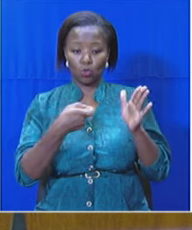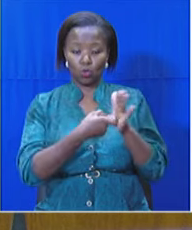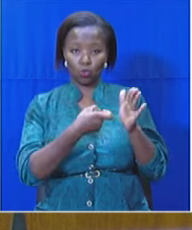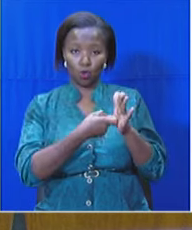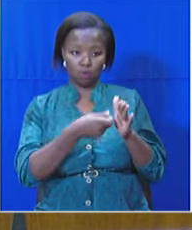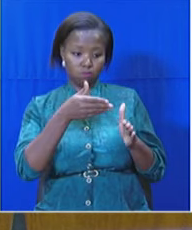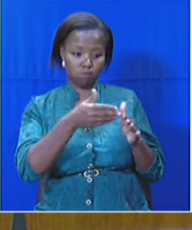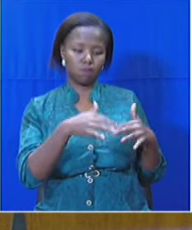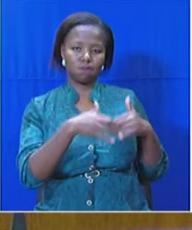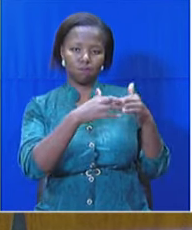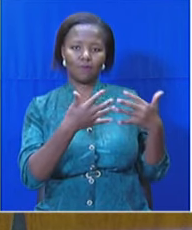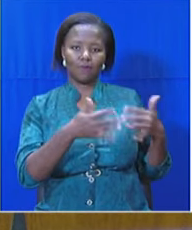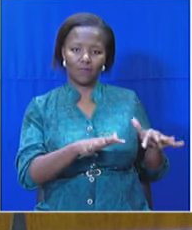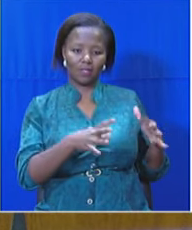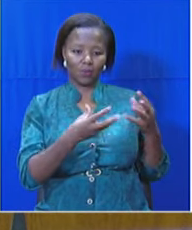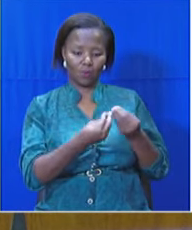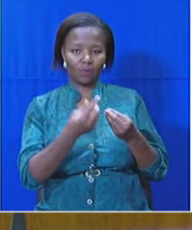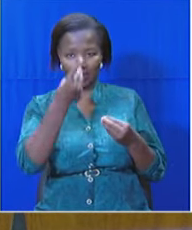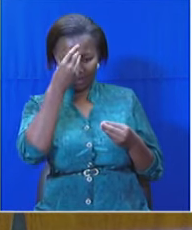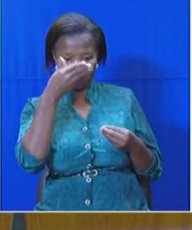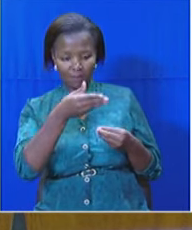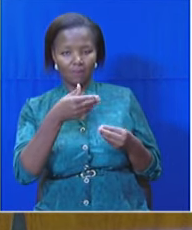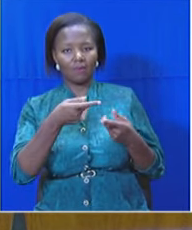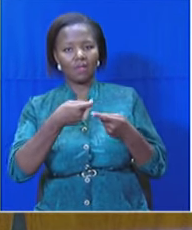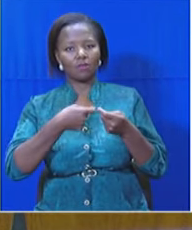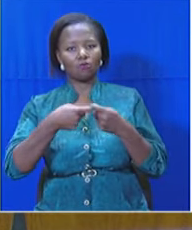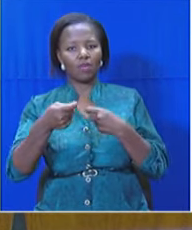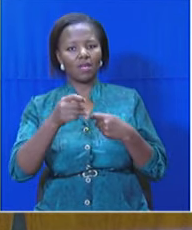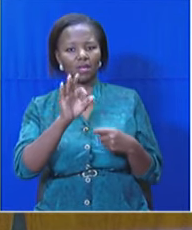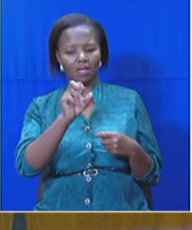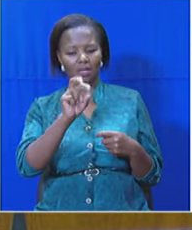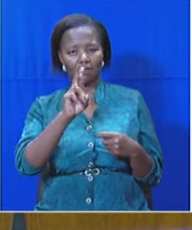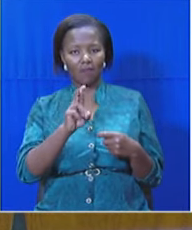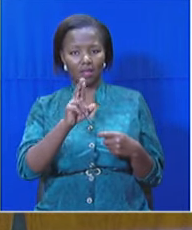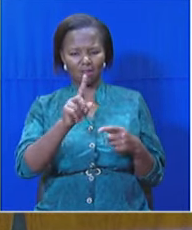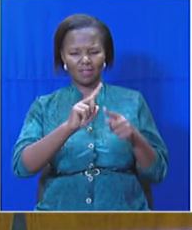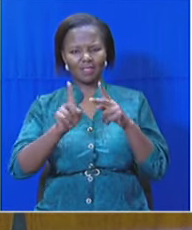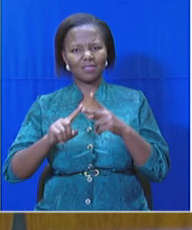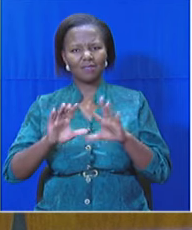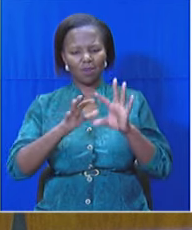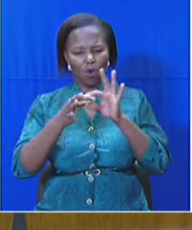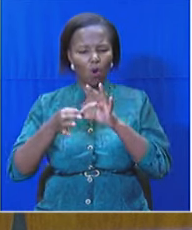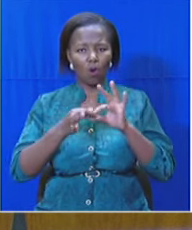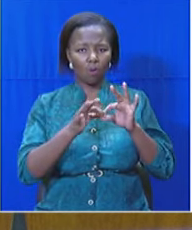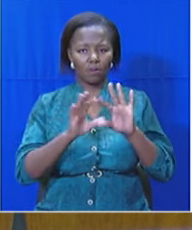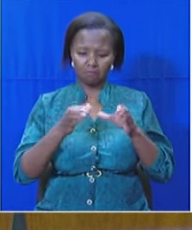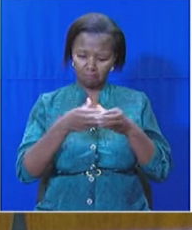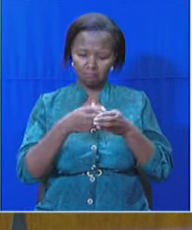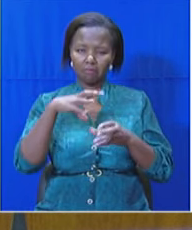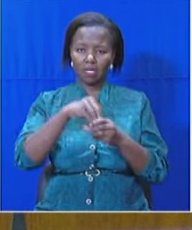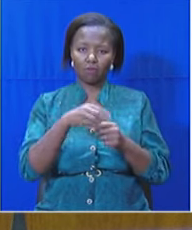This, together with the trade fair that cooperatives have been able to participate, it